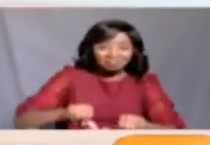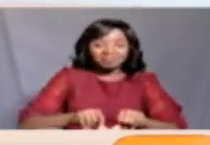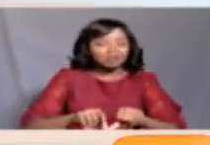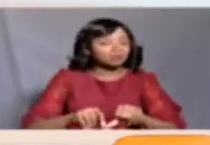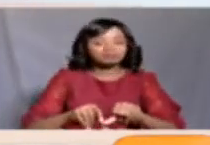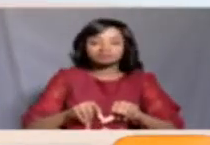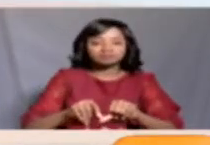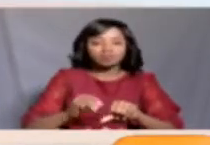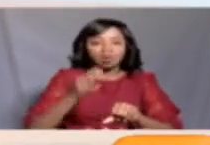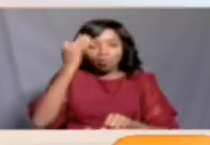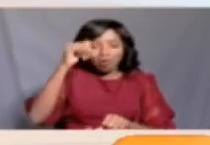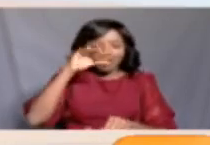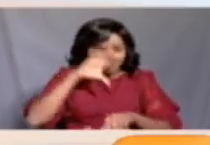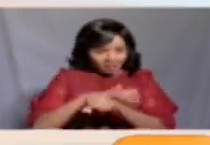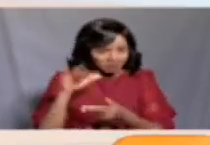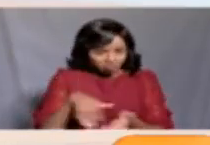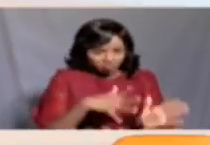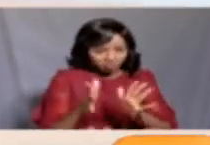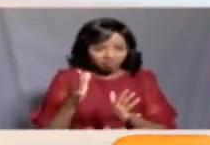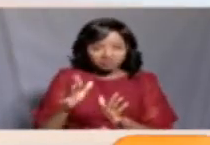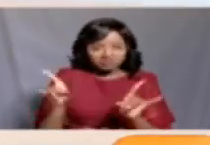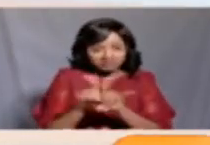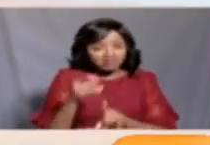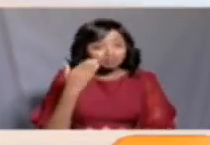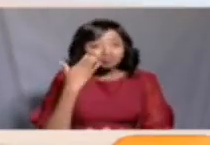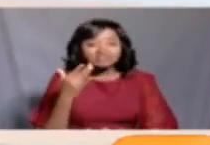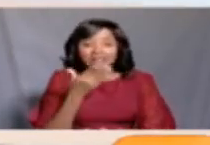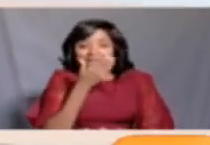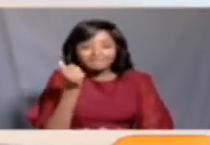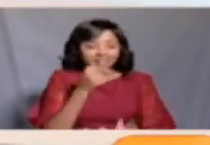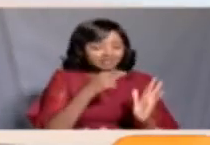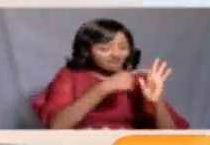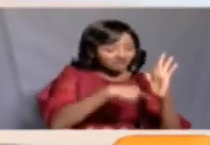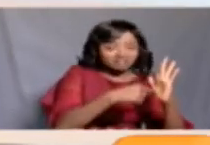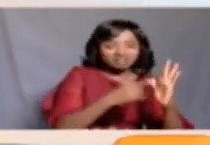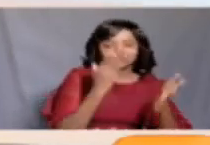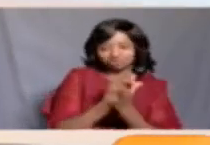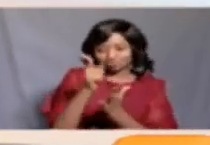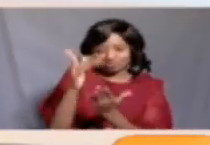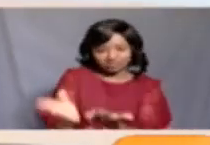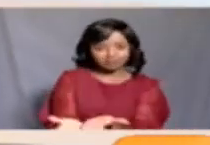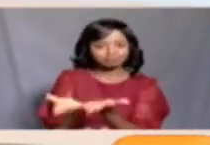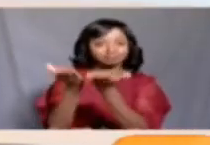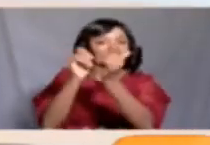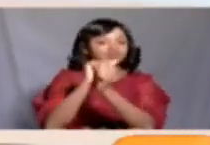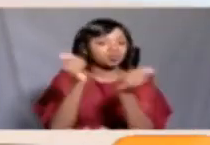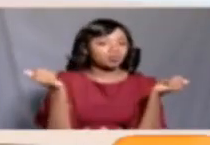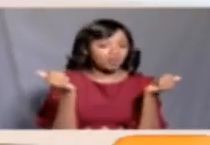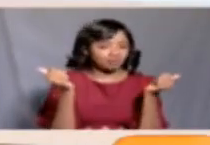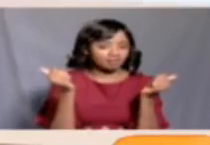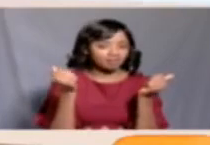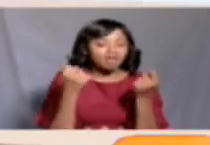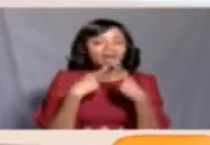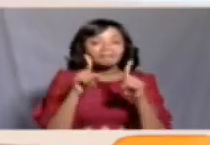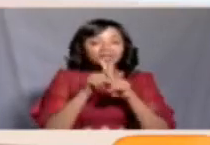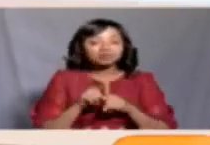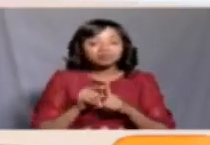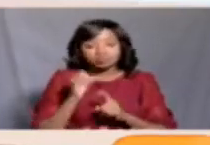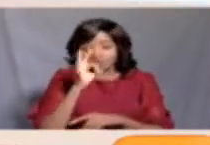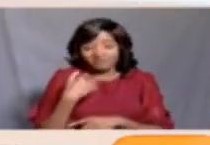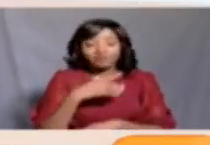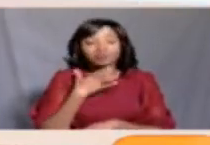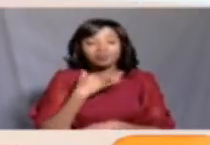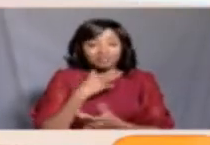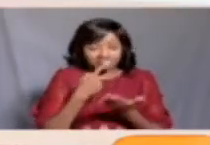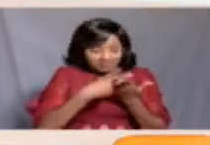having the opportunity and the privilege of having seen better facilities, we are on the right track. And I think we need to actually also, as we change